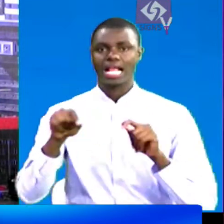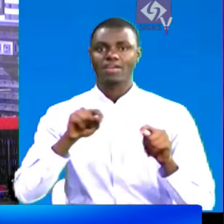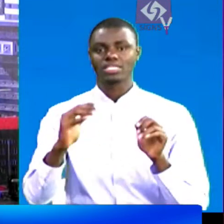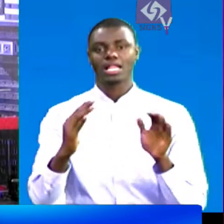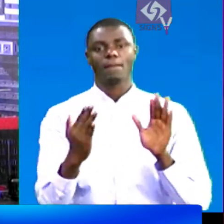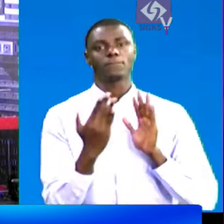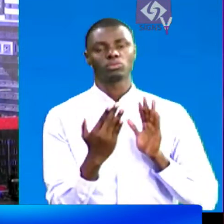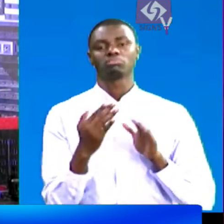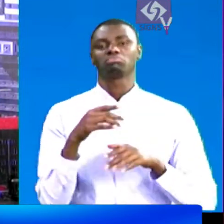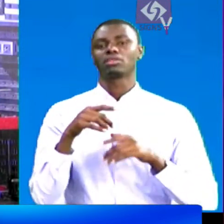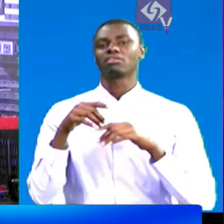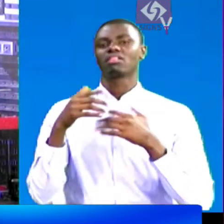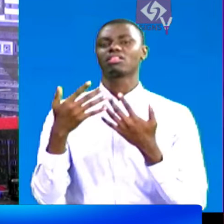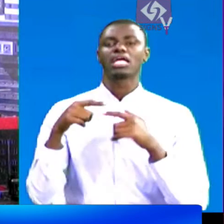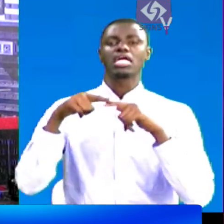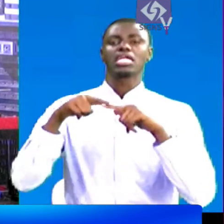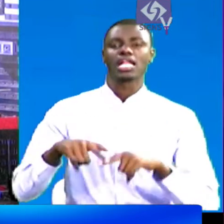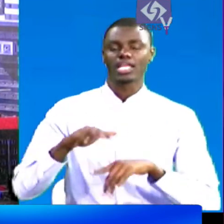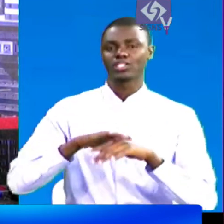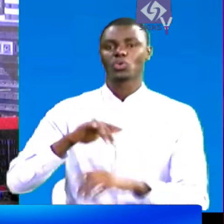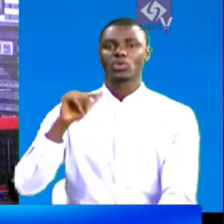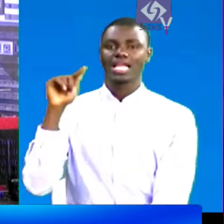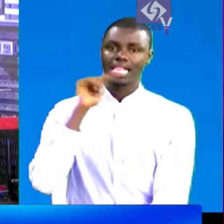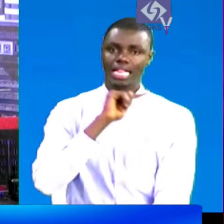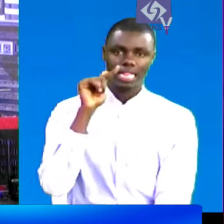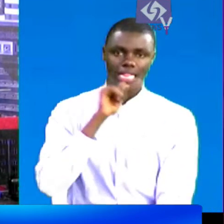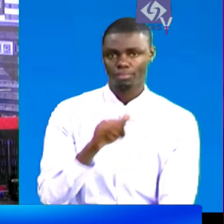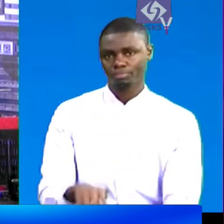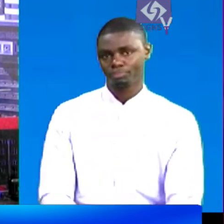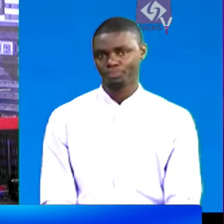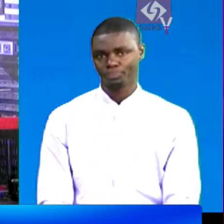approach as reliant on threats.